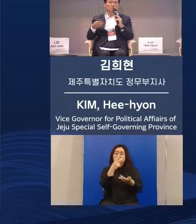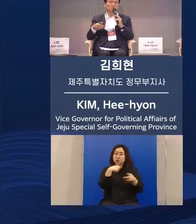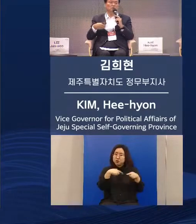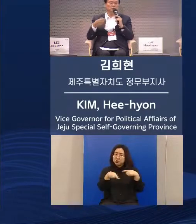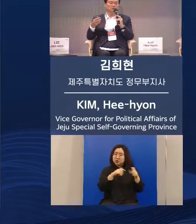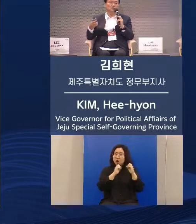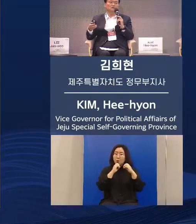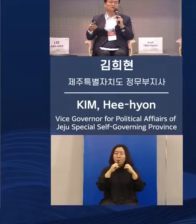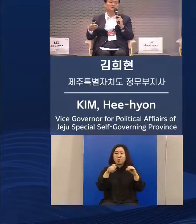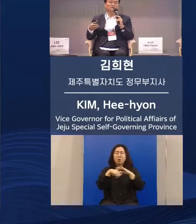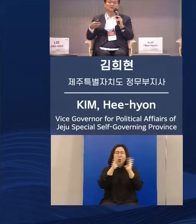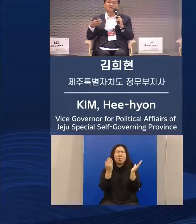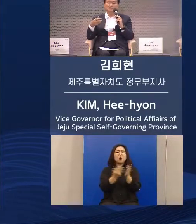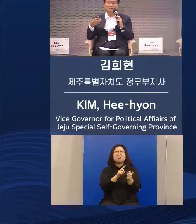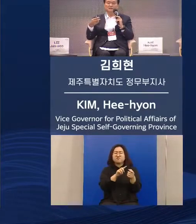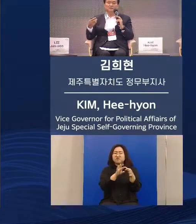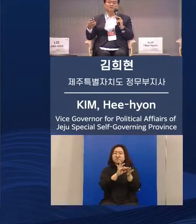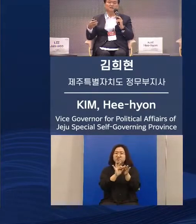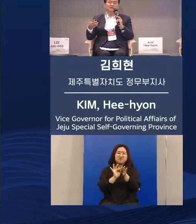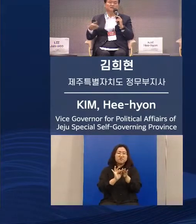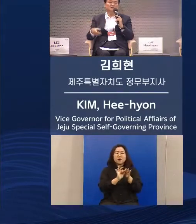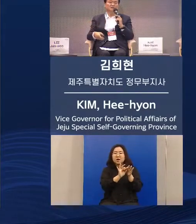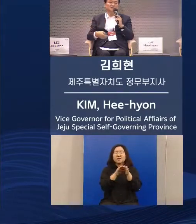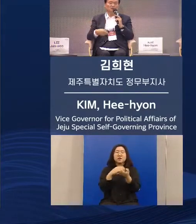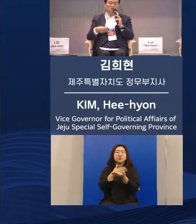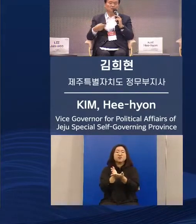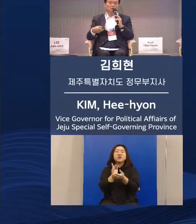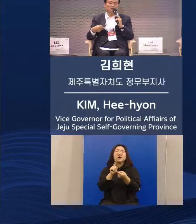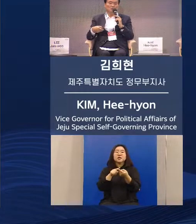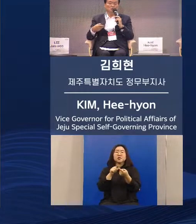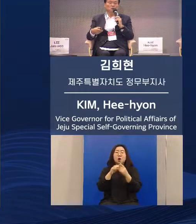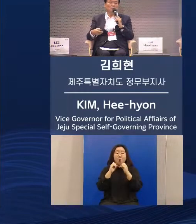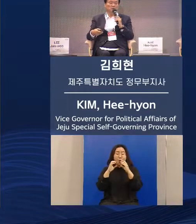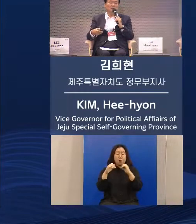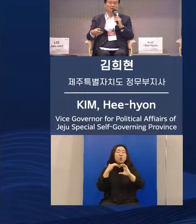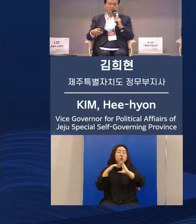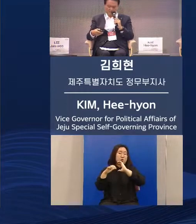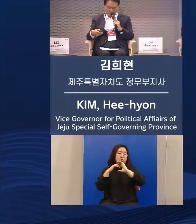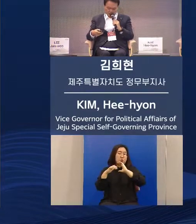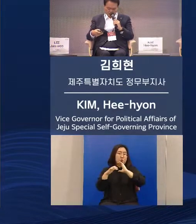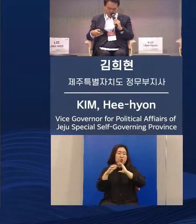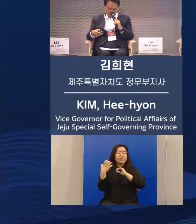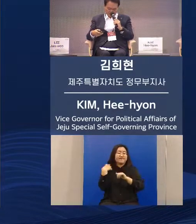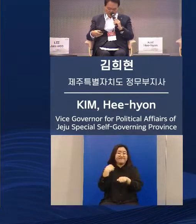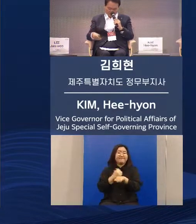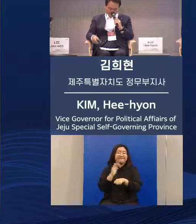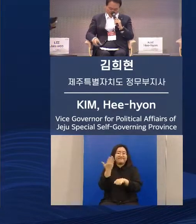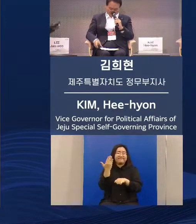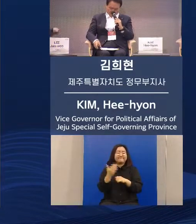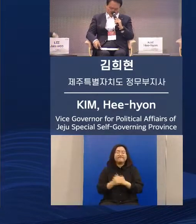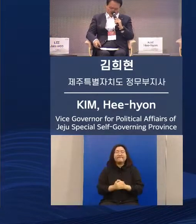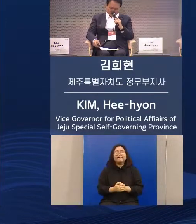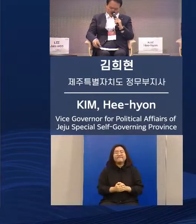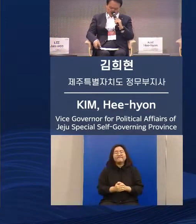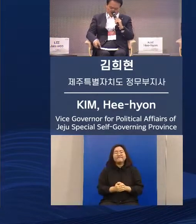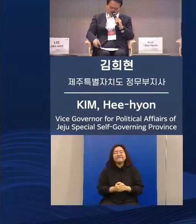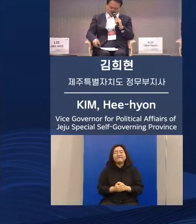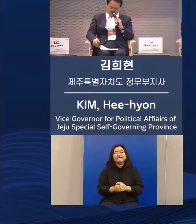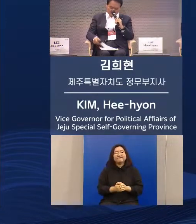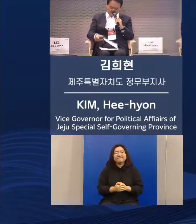Because that's the department to promote provincial policies, and it's taking care